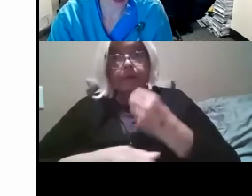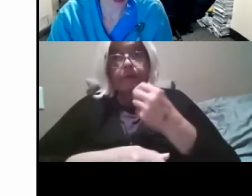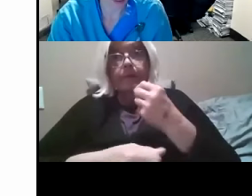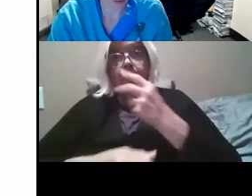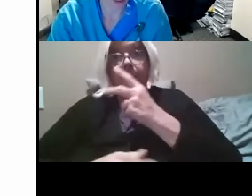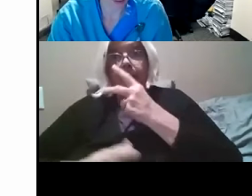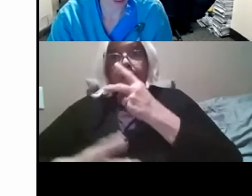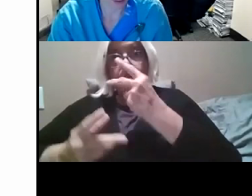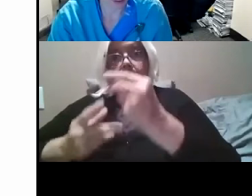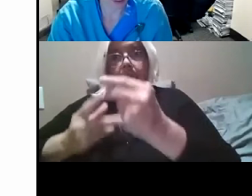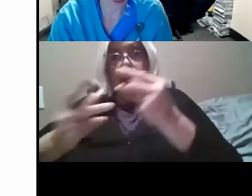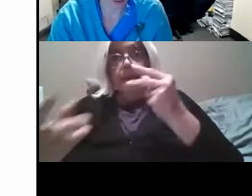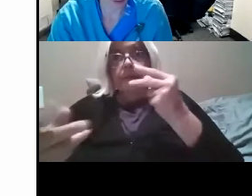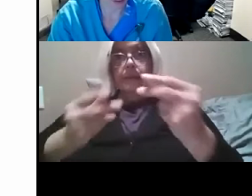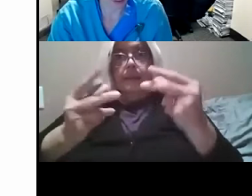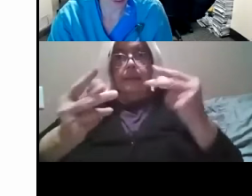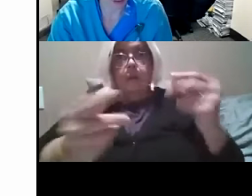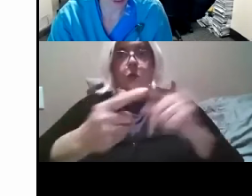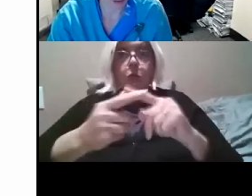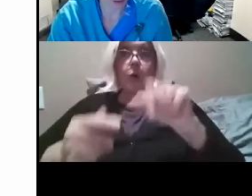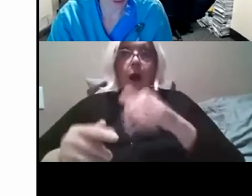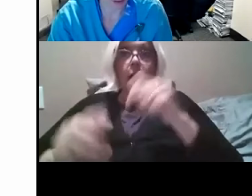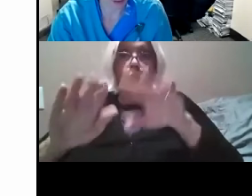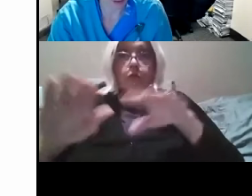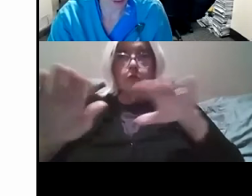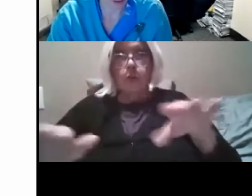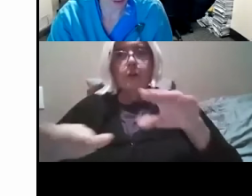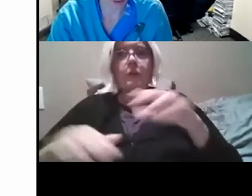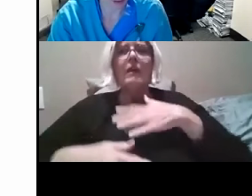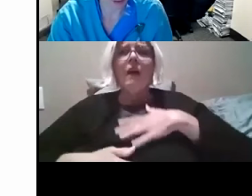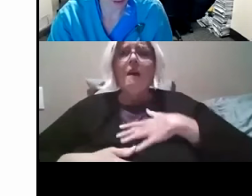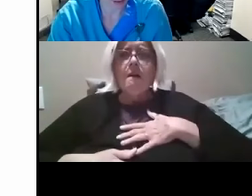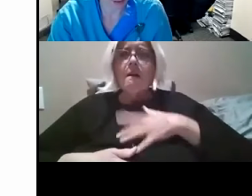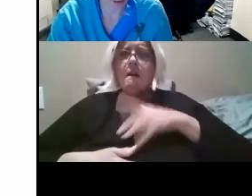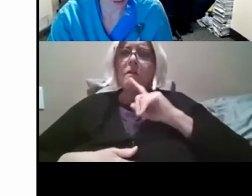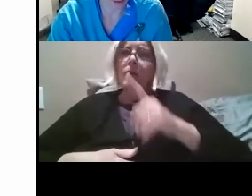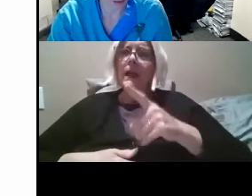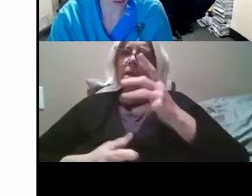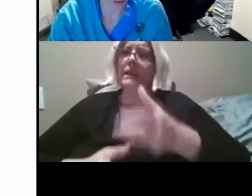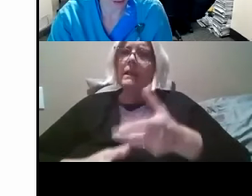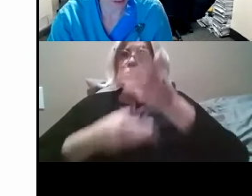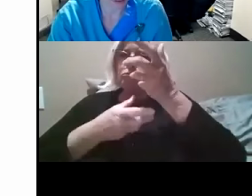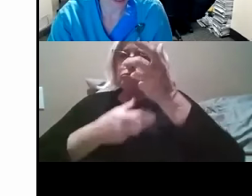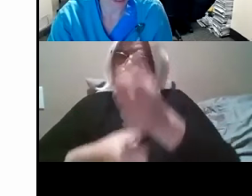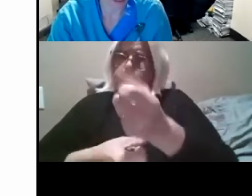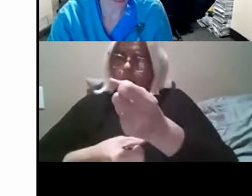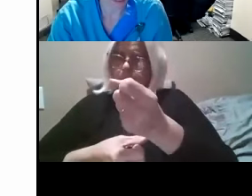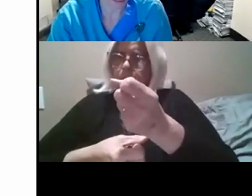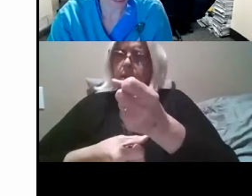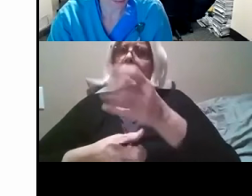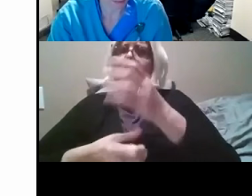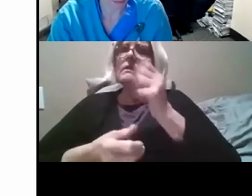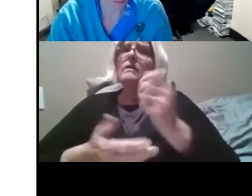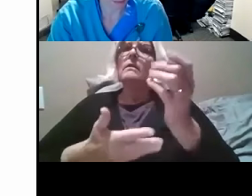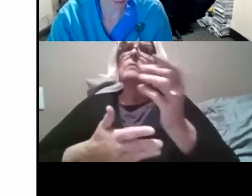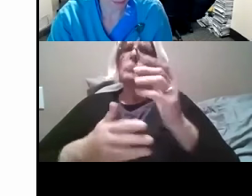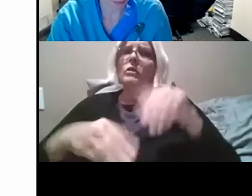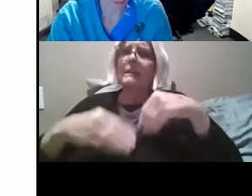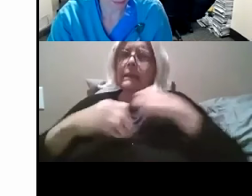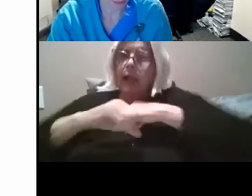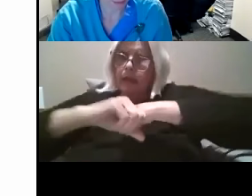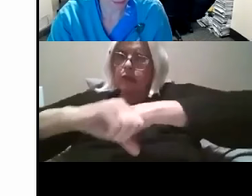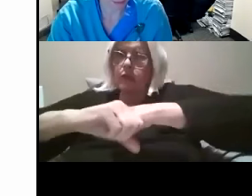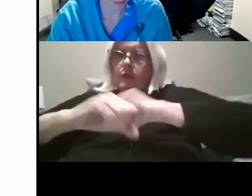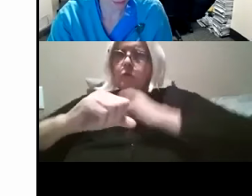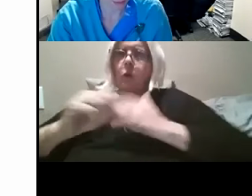amazing thing that we have to protect our community. And I trust in the science that went into the COVID vaccine. And I felt like the